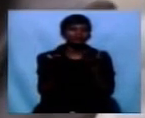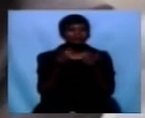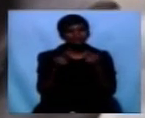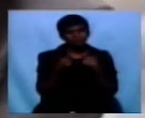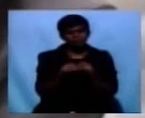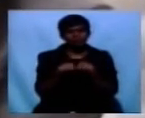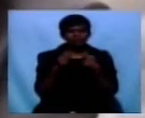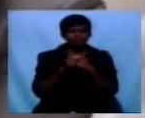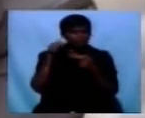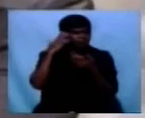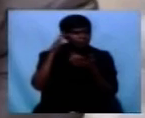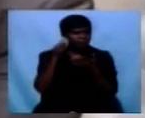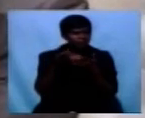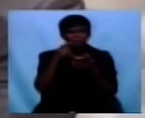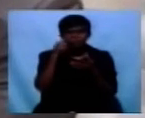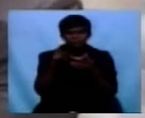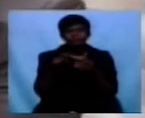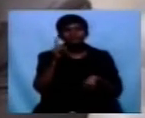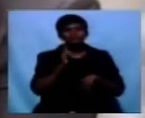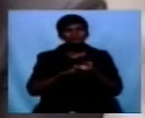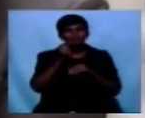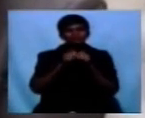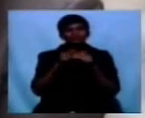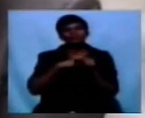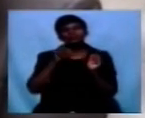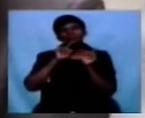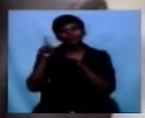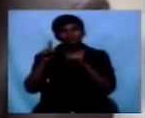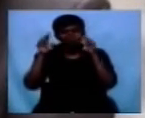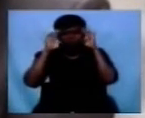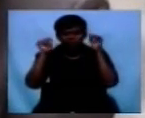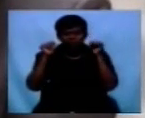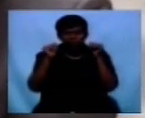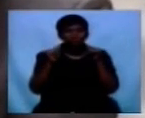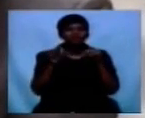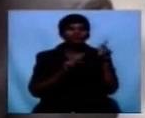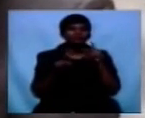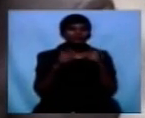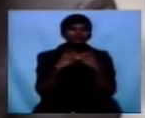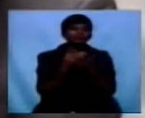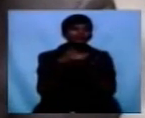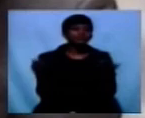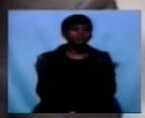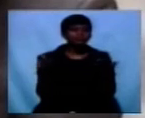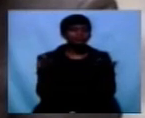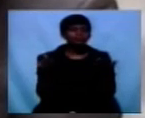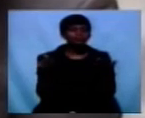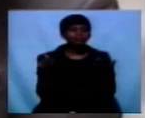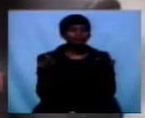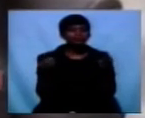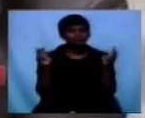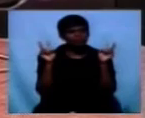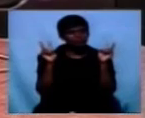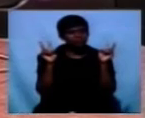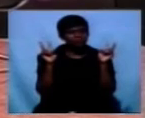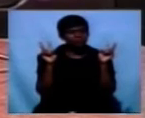the PS and the staff, one must be fired. Because I'll go to the president and said, the staff have failed me. Fired or you shall resign?